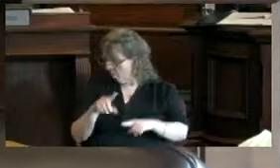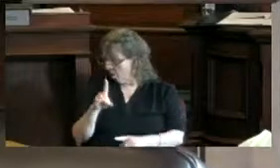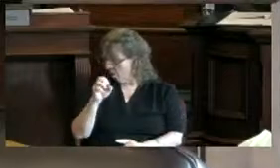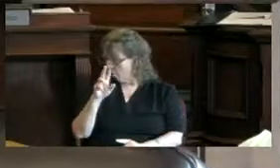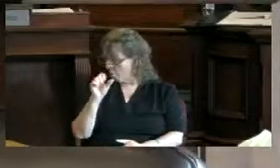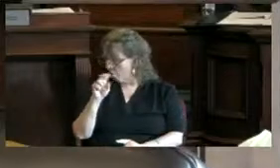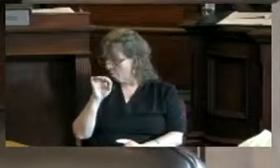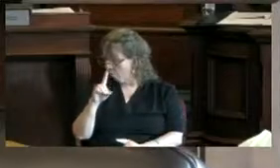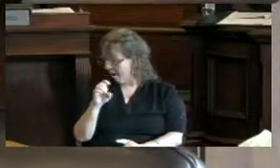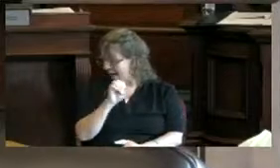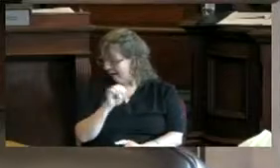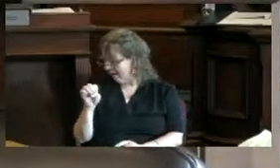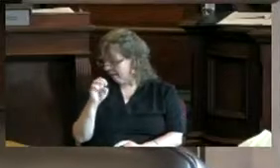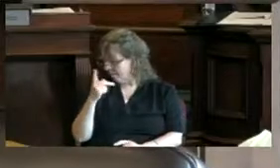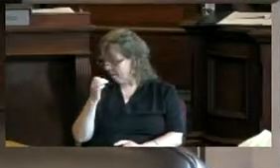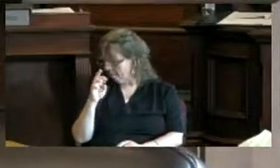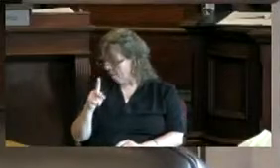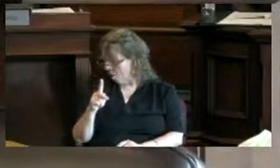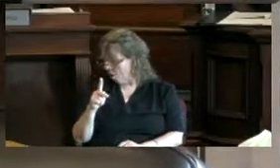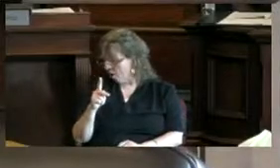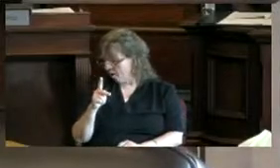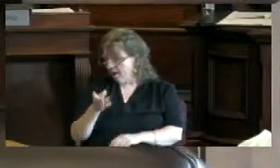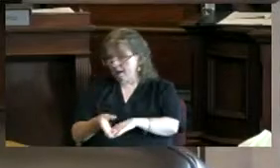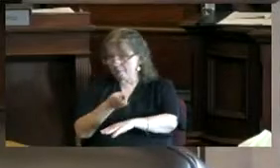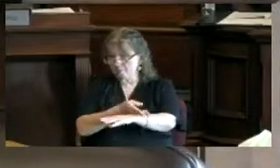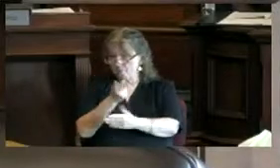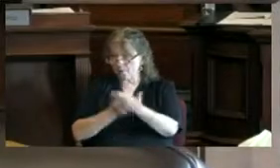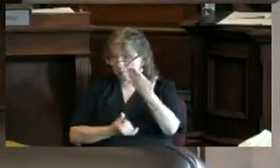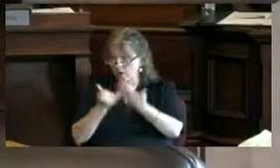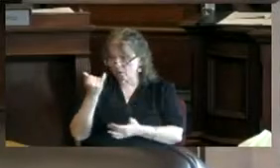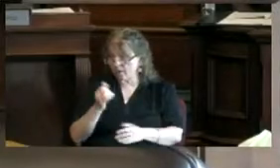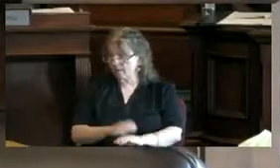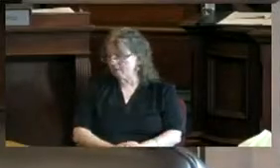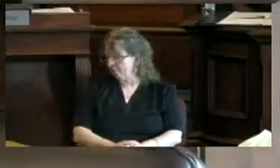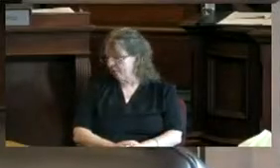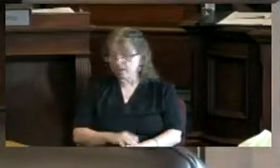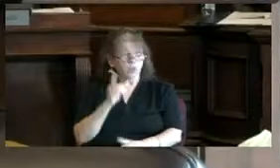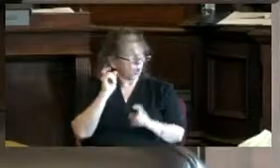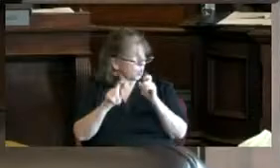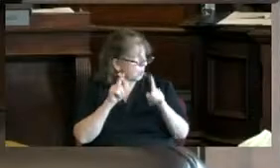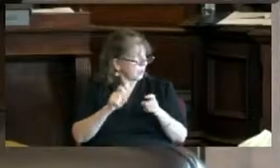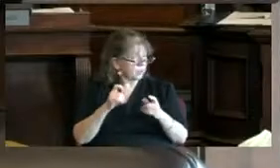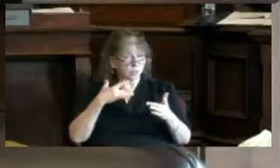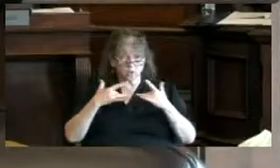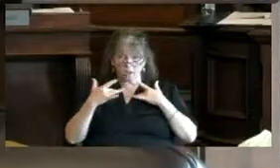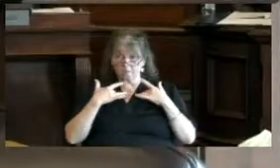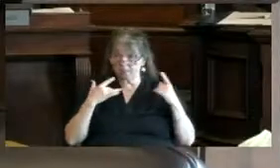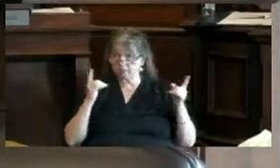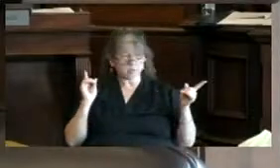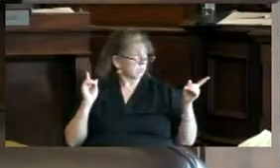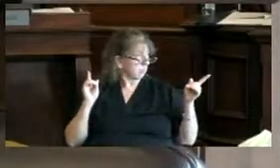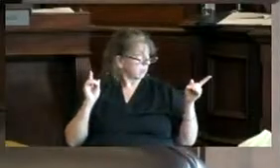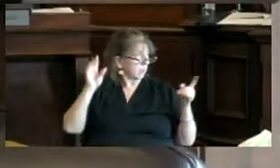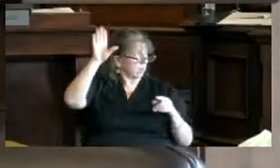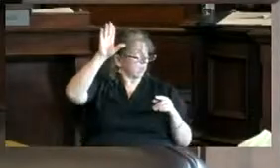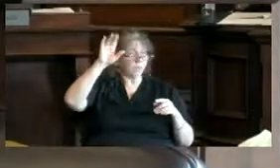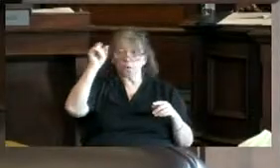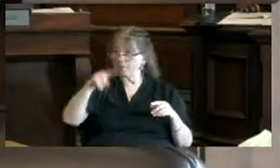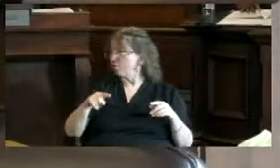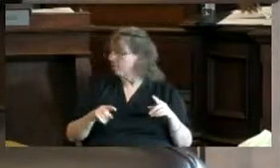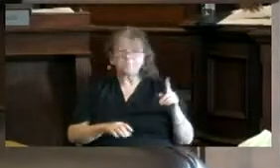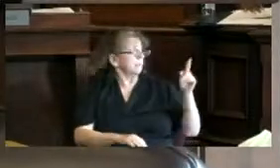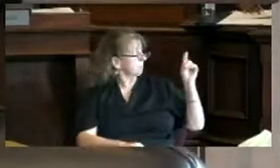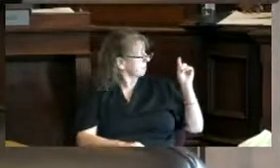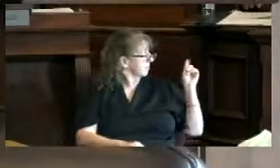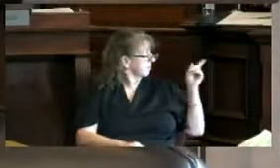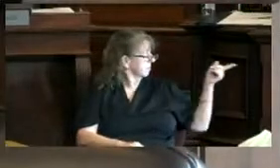101, authorizing agreement for Duran Eastman Park Site Improvements Project. Any questions, comments, or concerns? Question here. Go